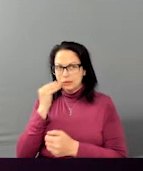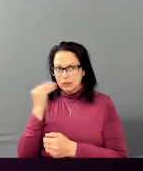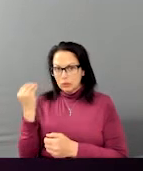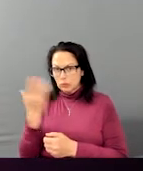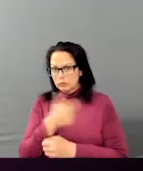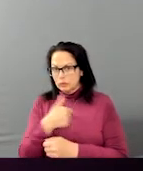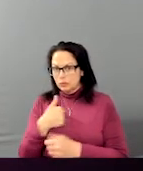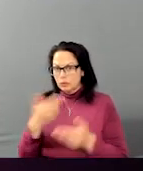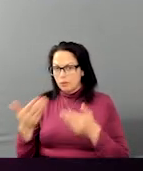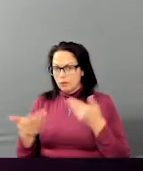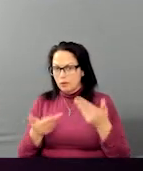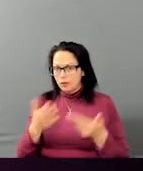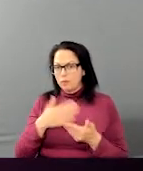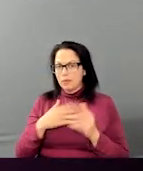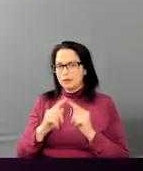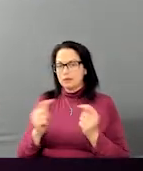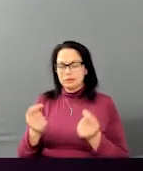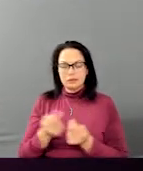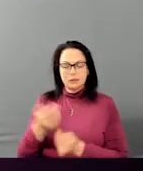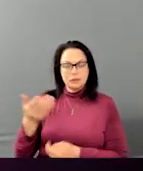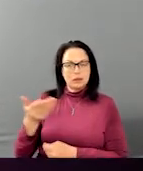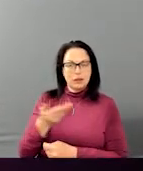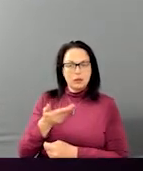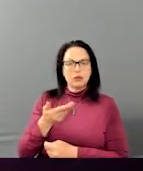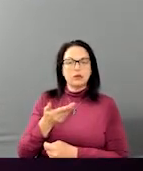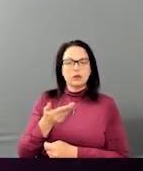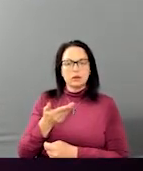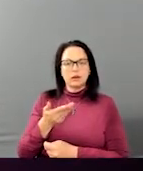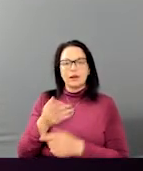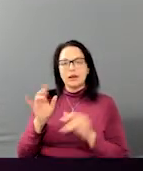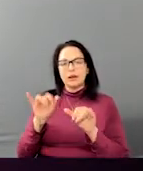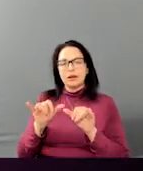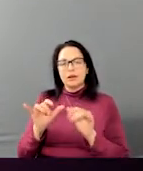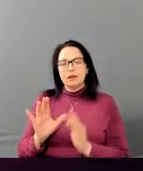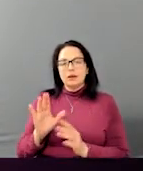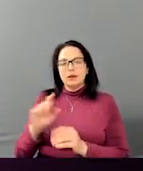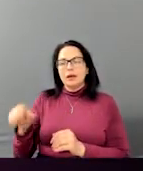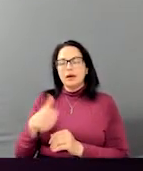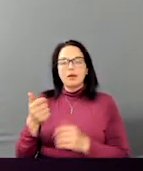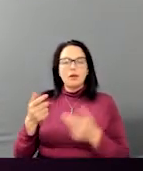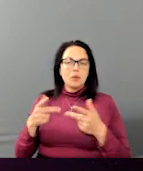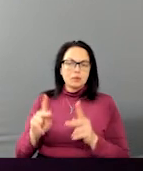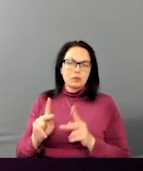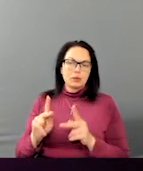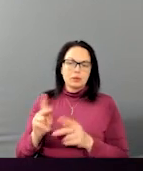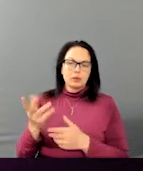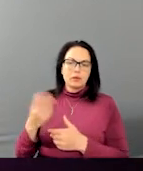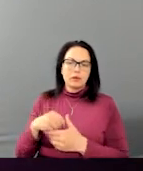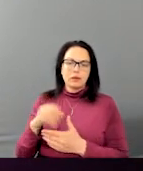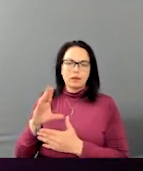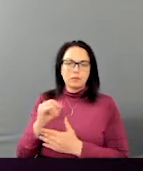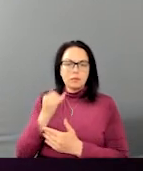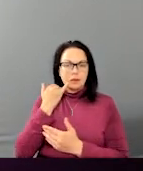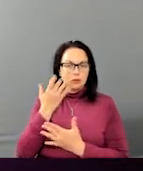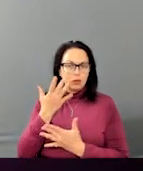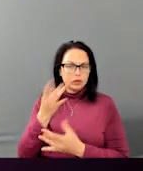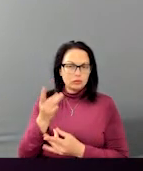let you know that. My team is hiring an engineer, and there are other opportunities as well. If you're interested, just come and